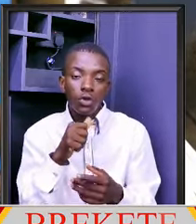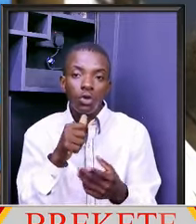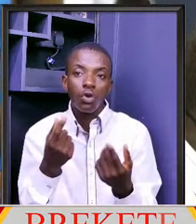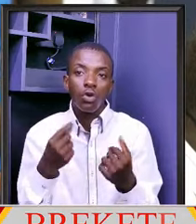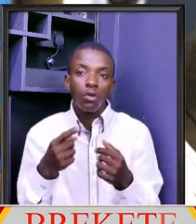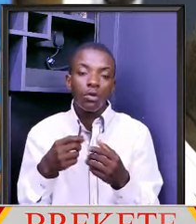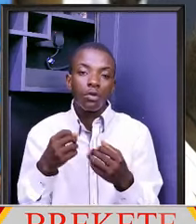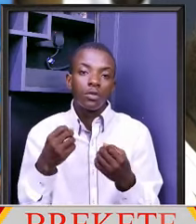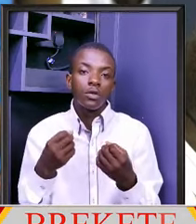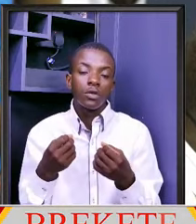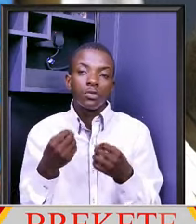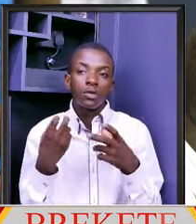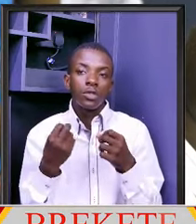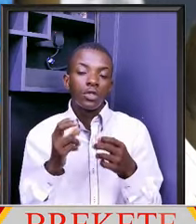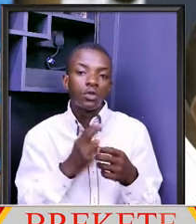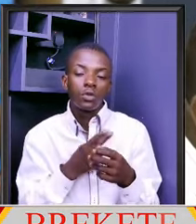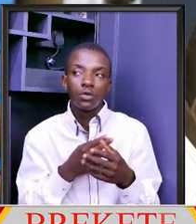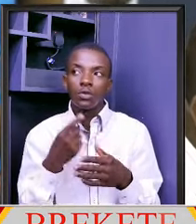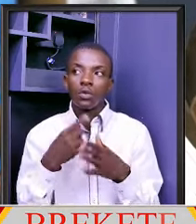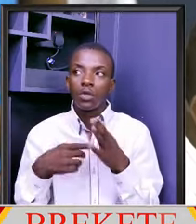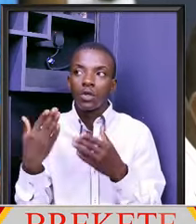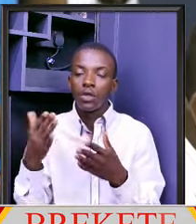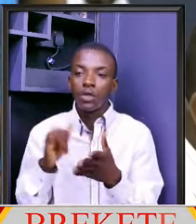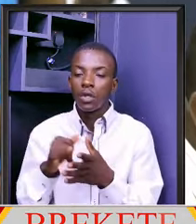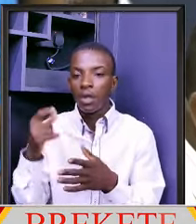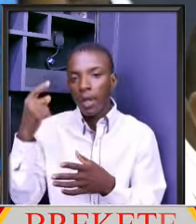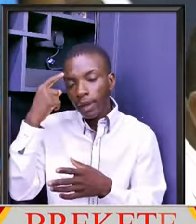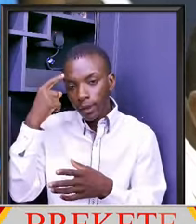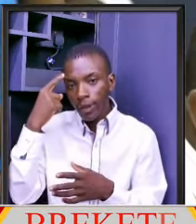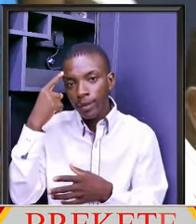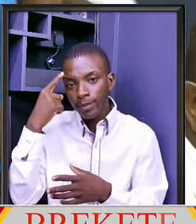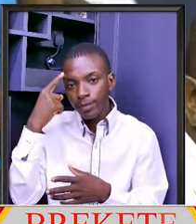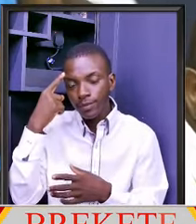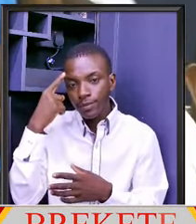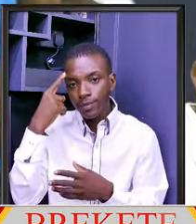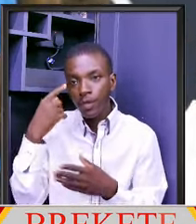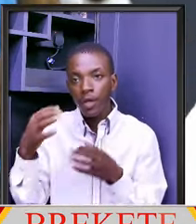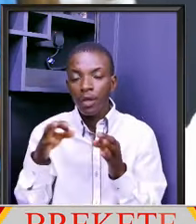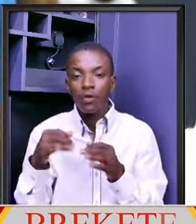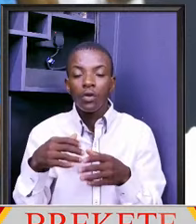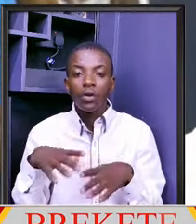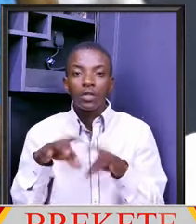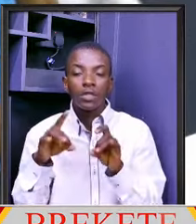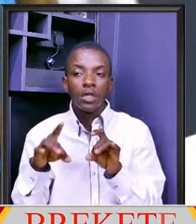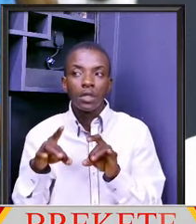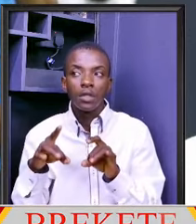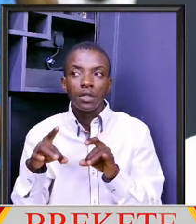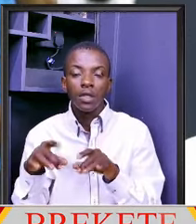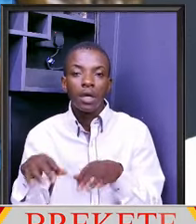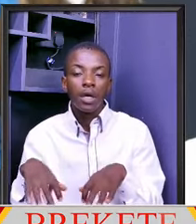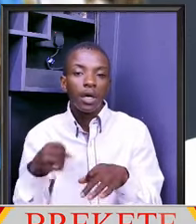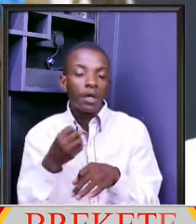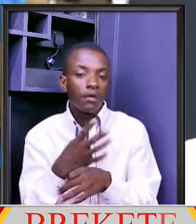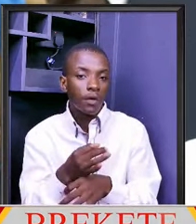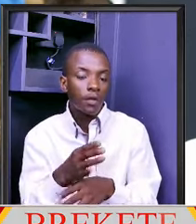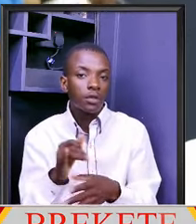come update me. You get one thing where I suggest. Where if you take him as an